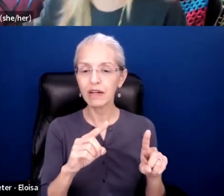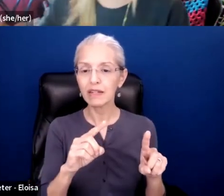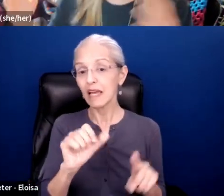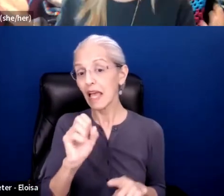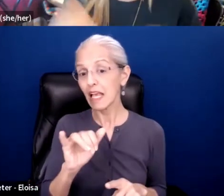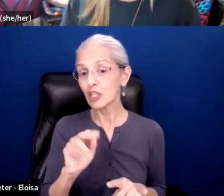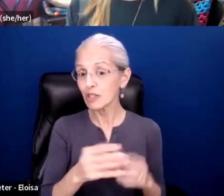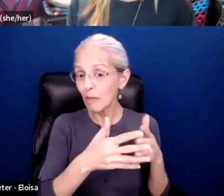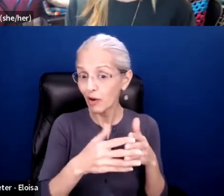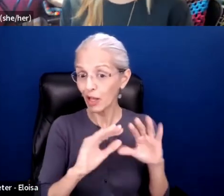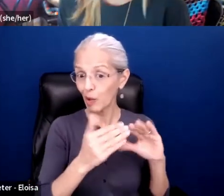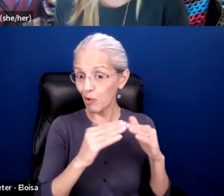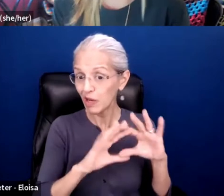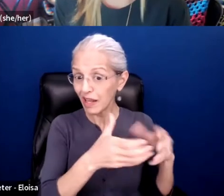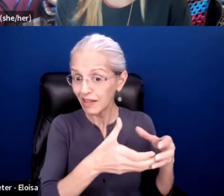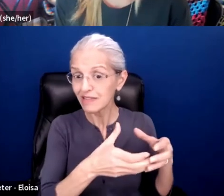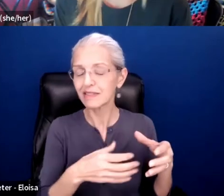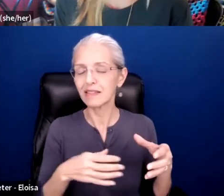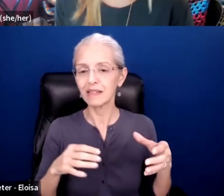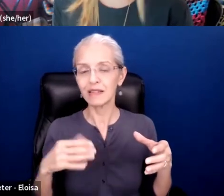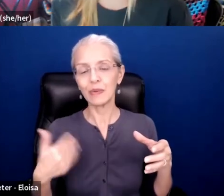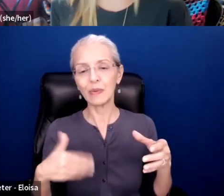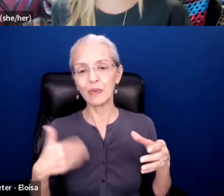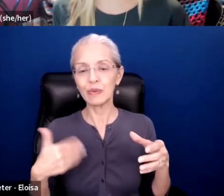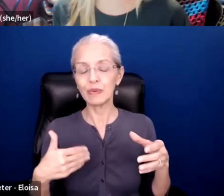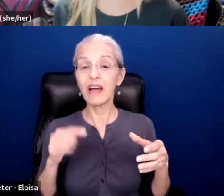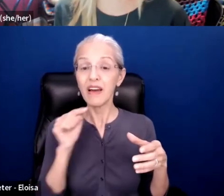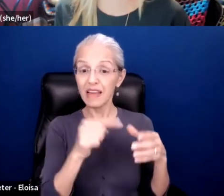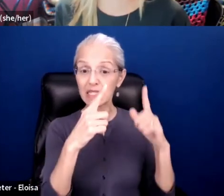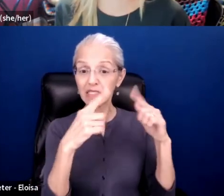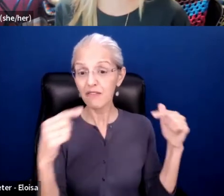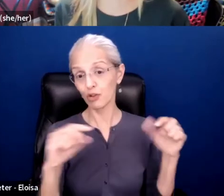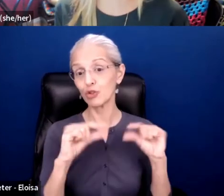right? Because of course that's one very diverse group itself.